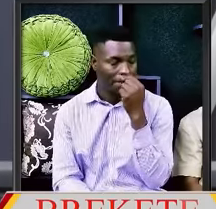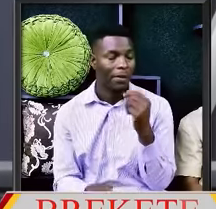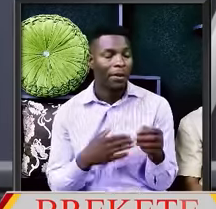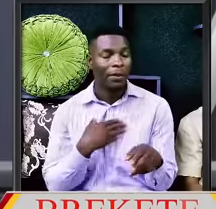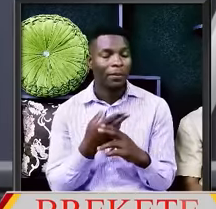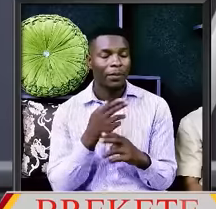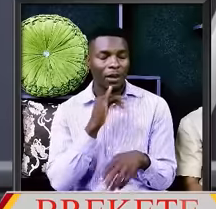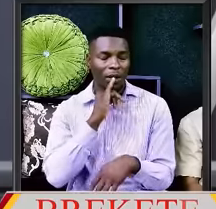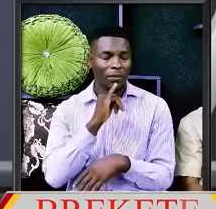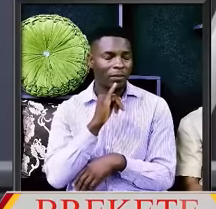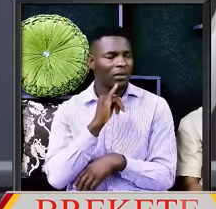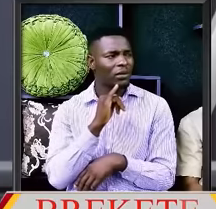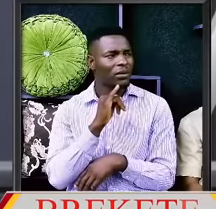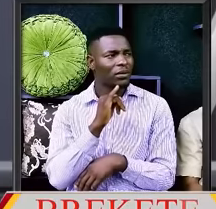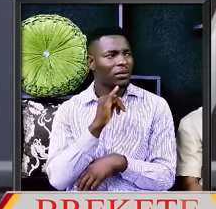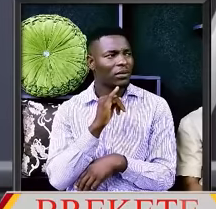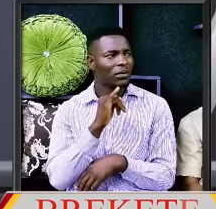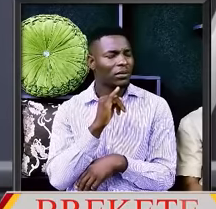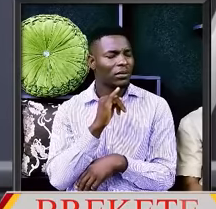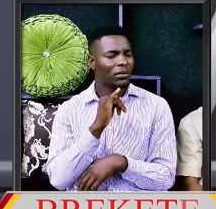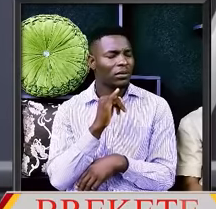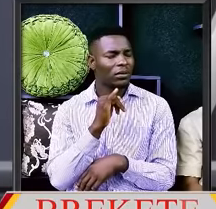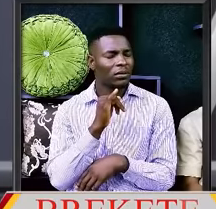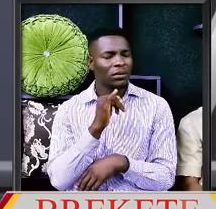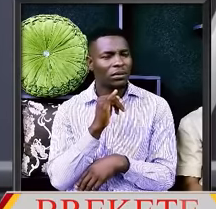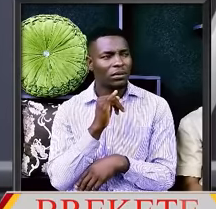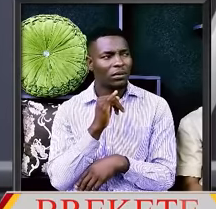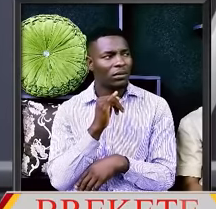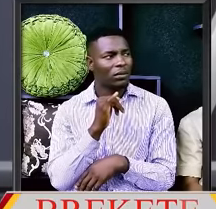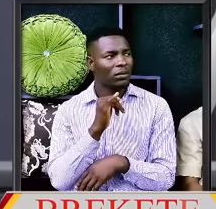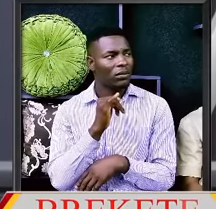Yeah, my name is Lord Ash. Your name is